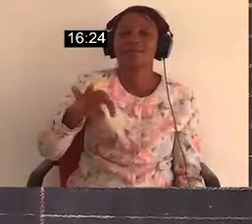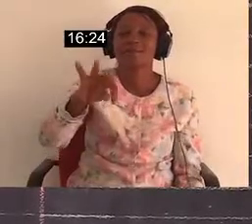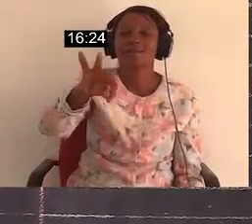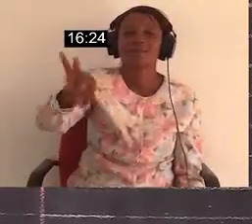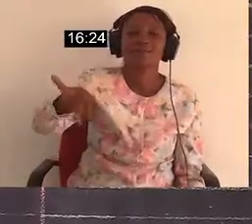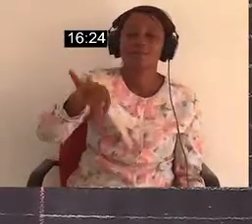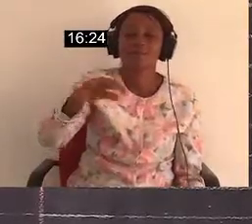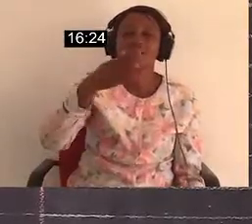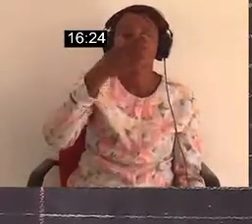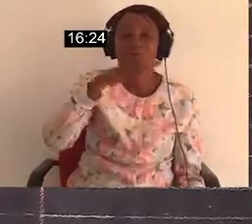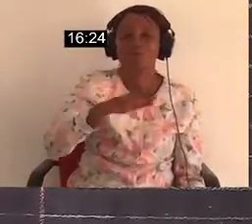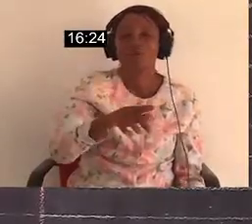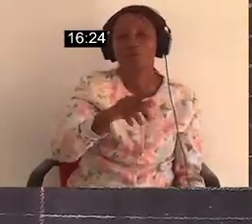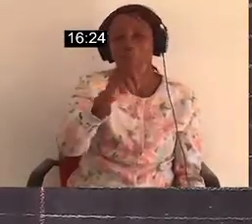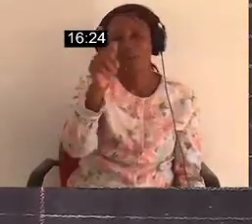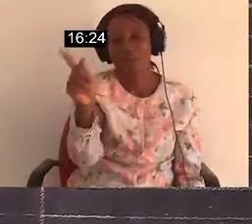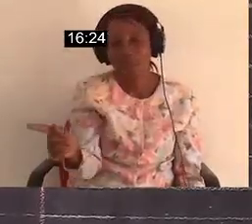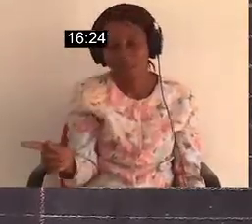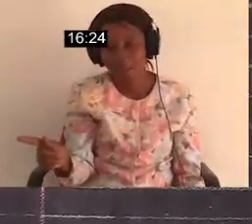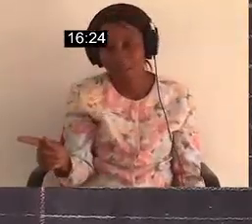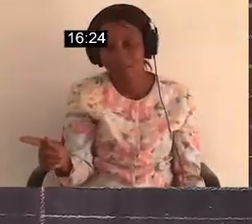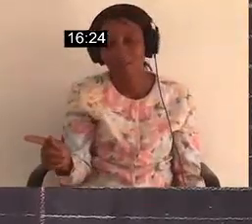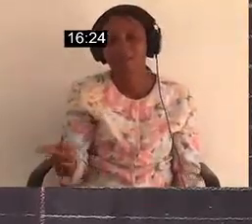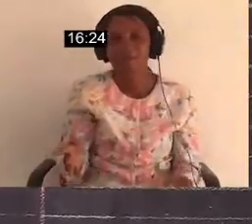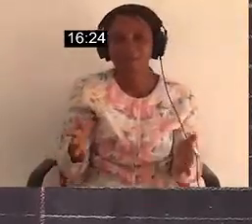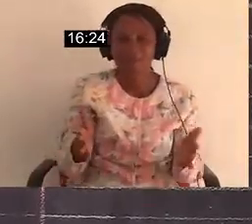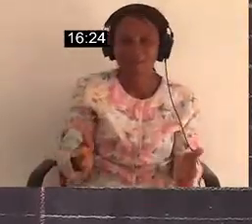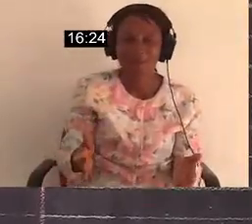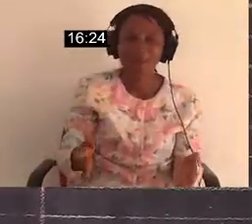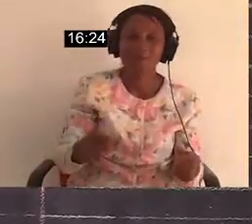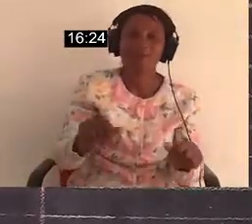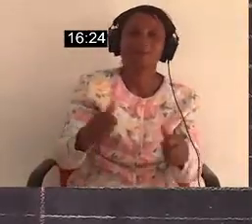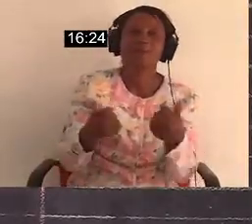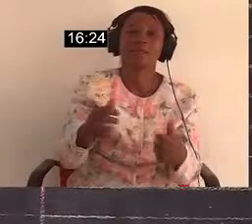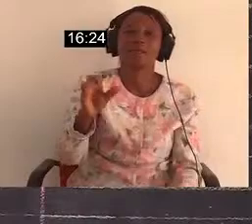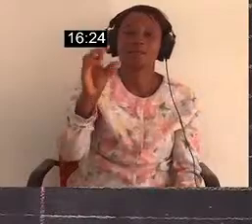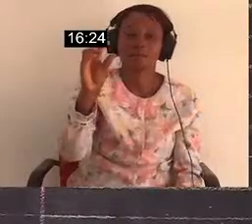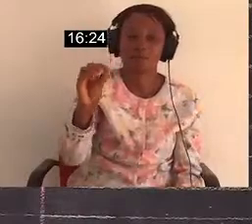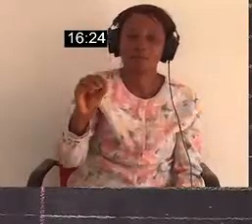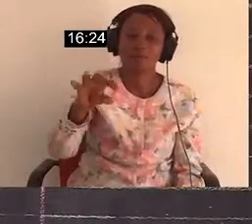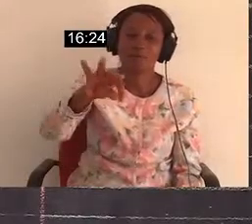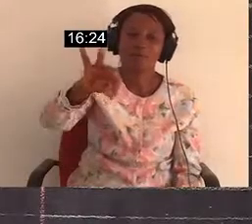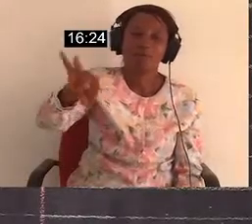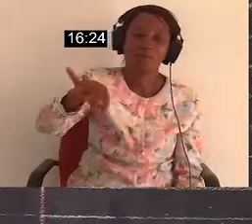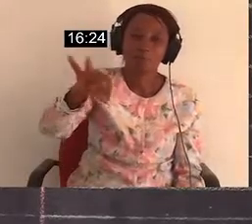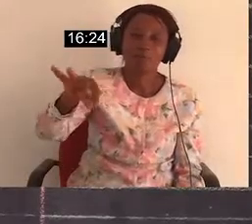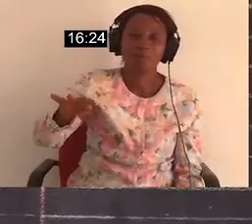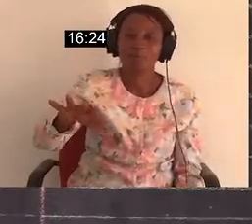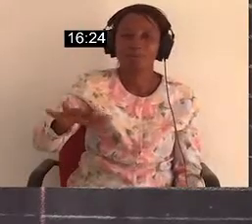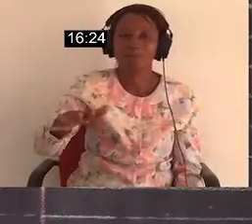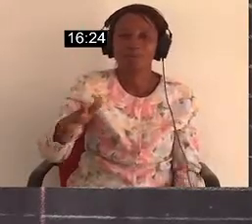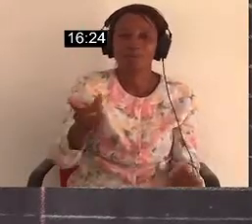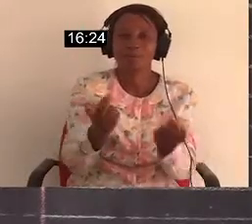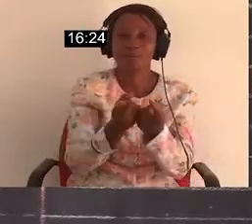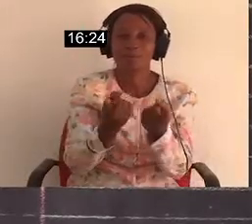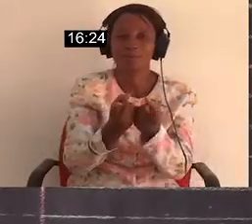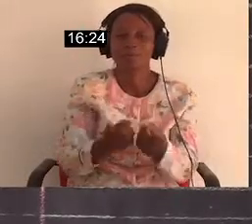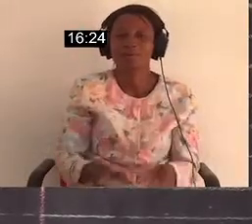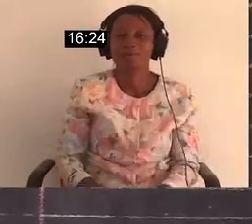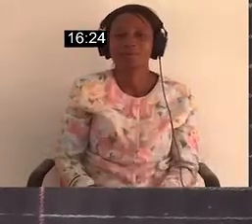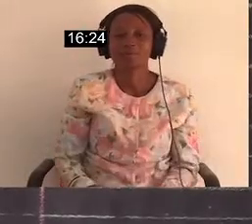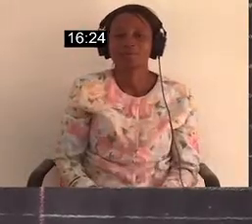From the G, today we are going into the O family. Now, there is something